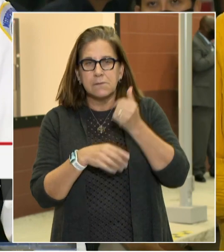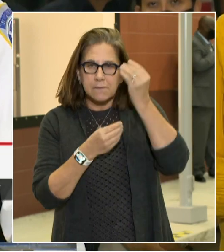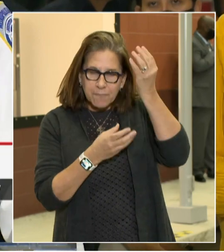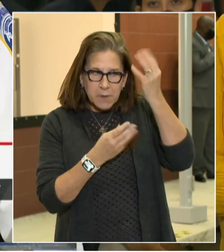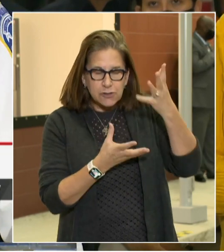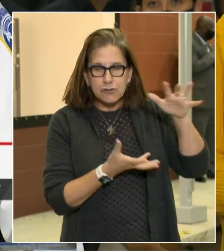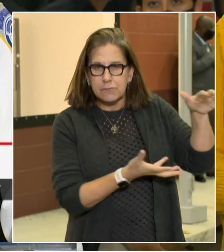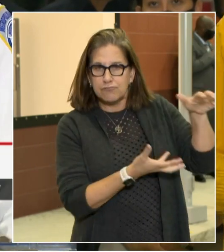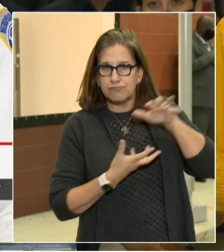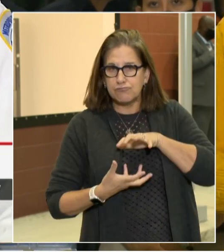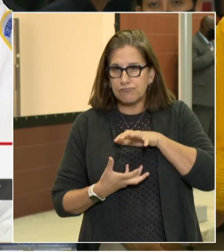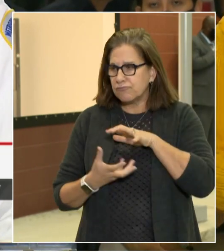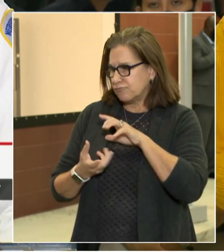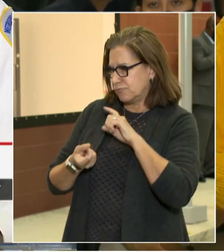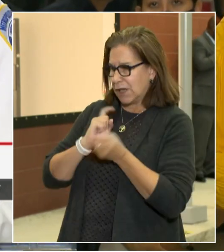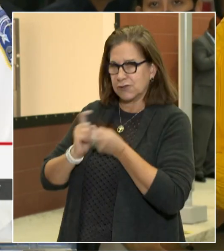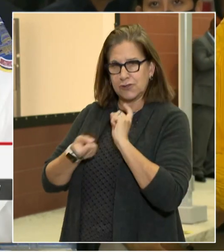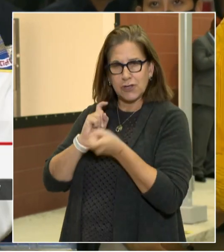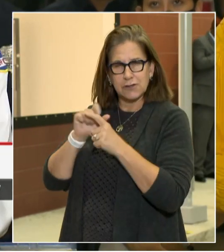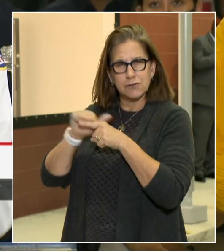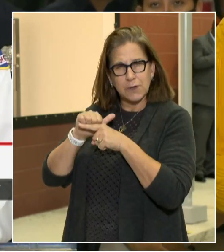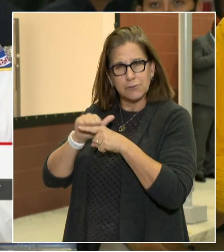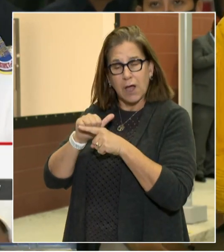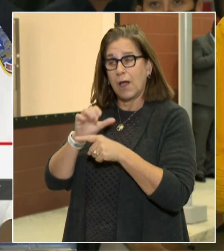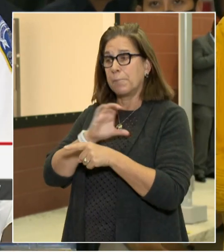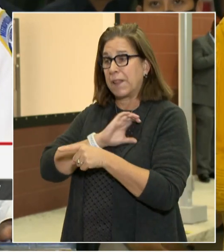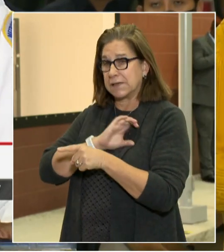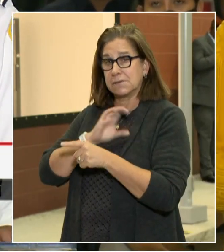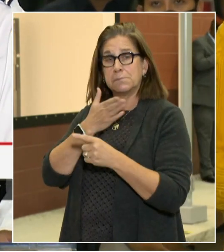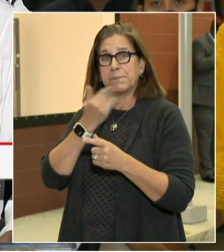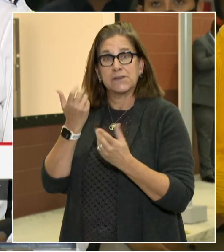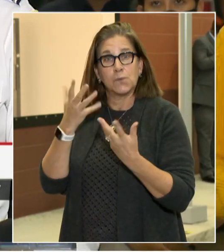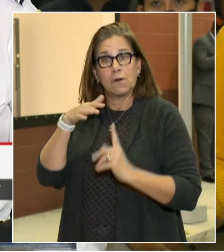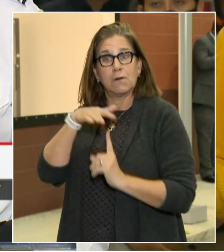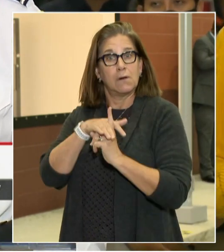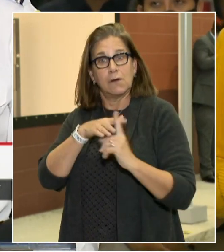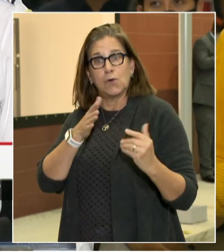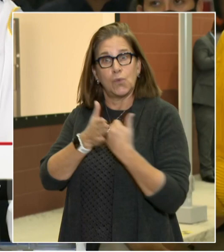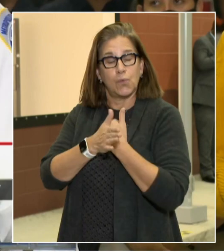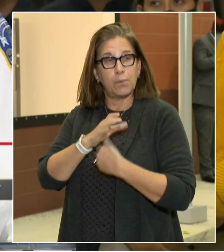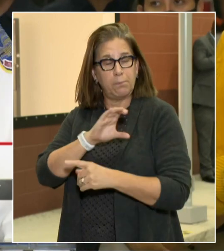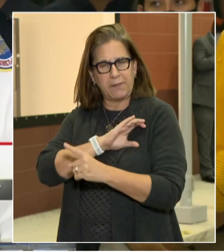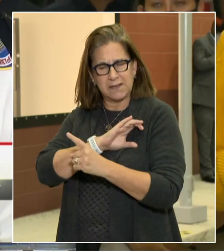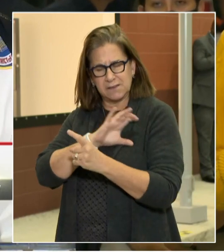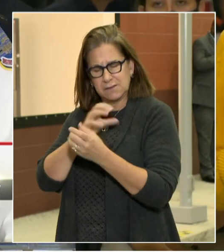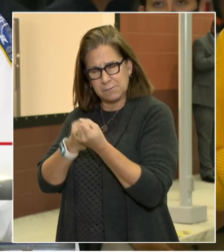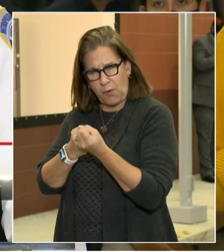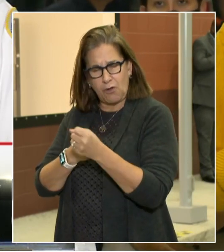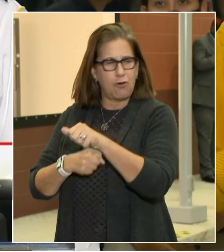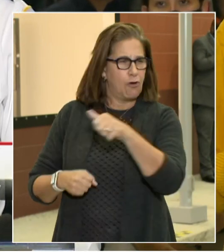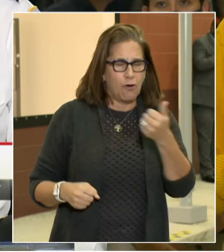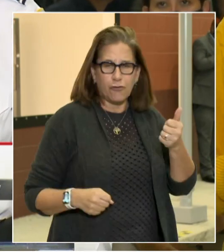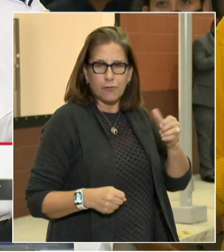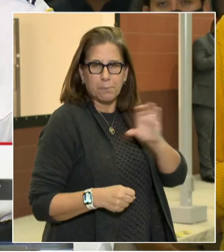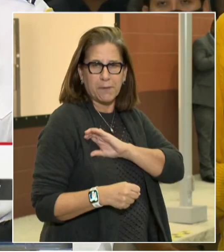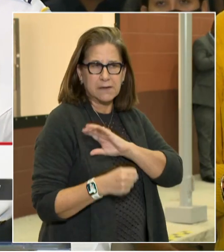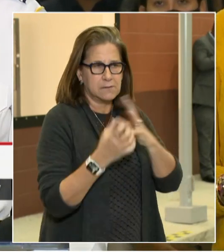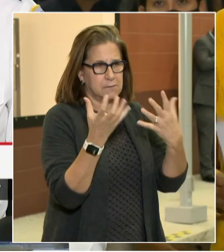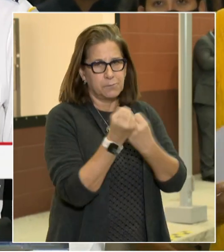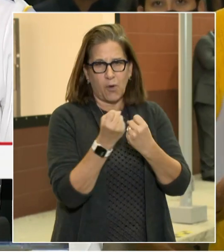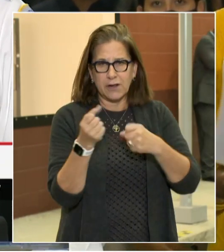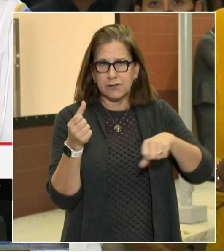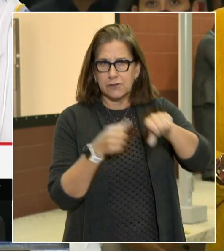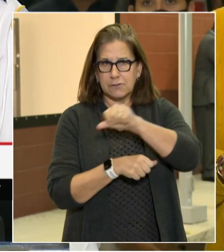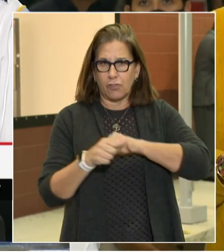a subordinate, or even a superior officer. MPD has had a policy regarding intervention